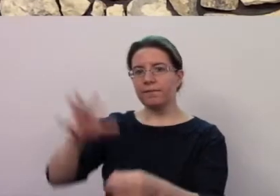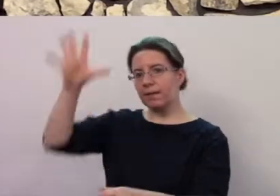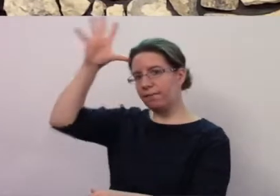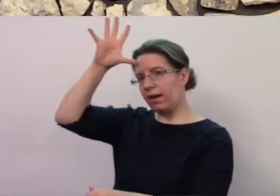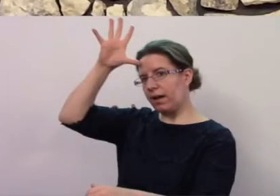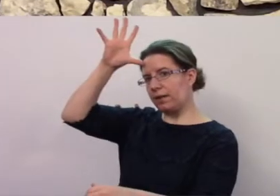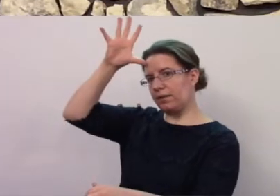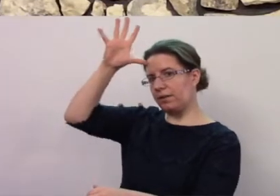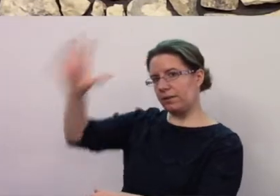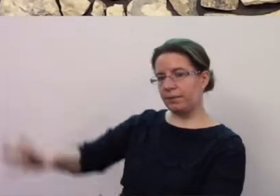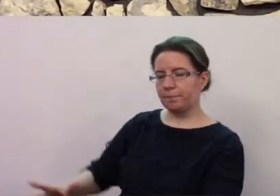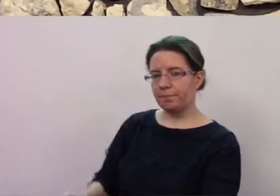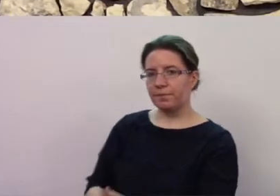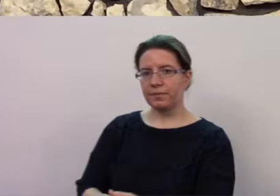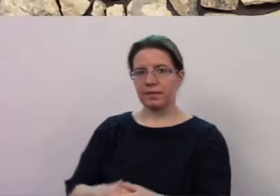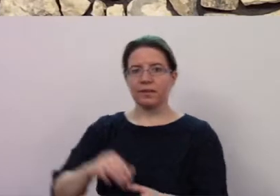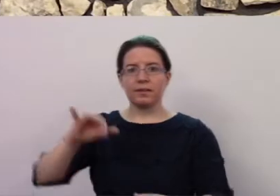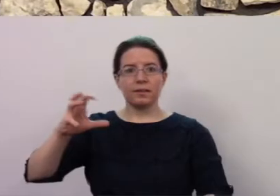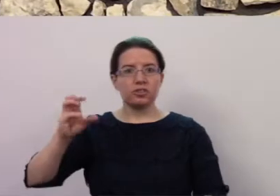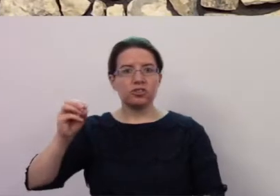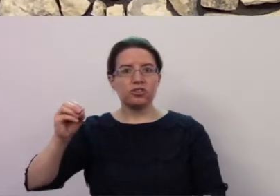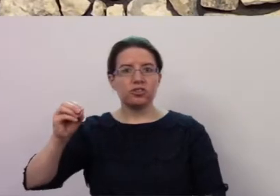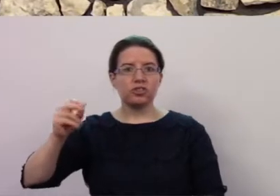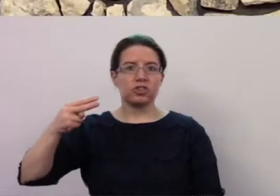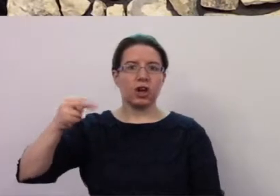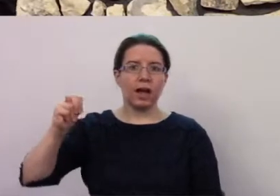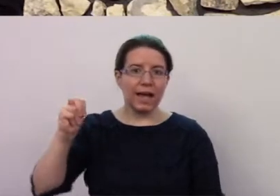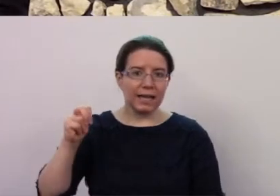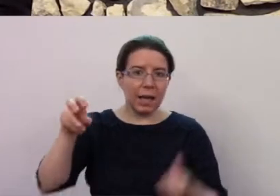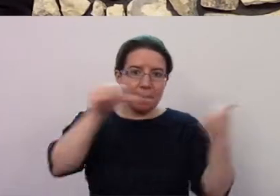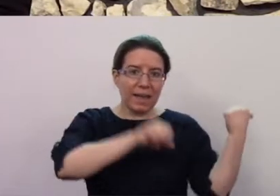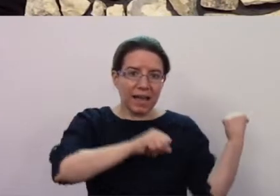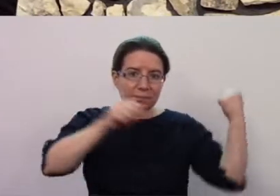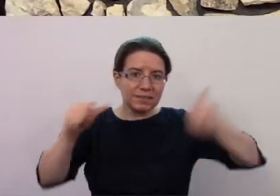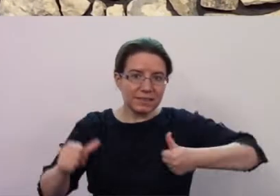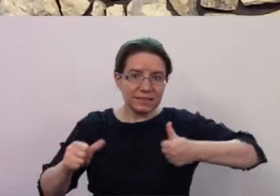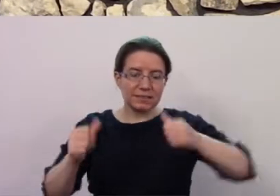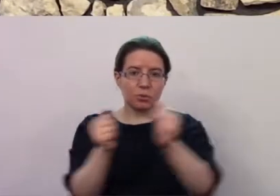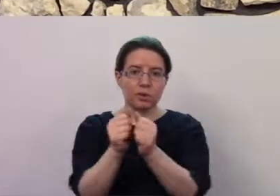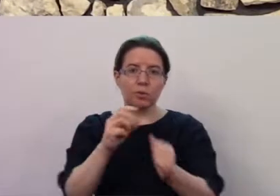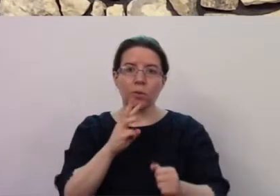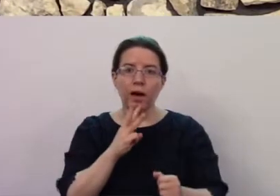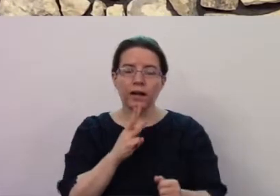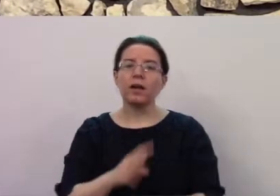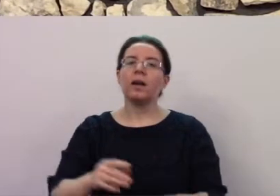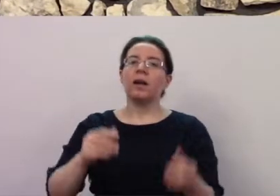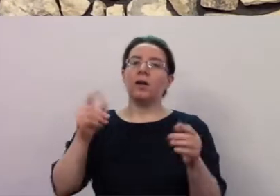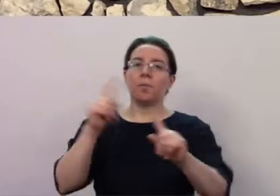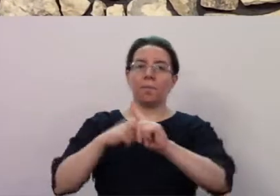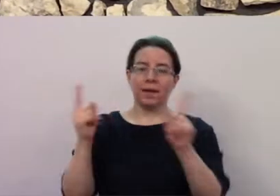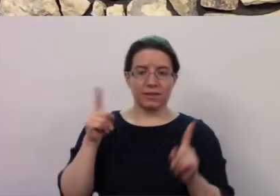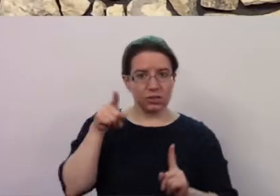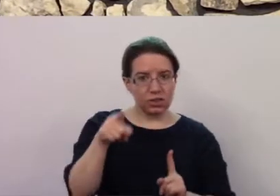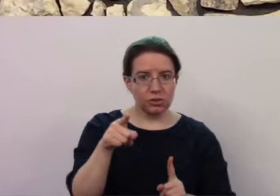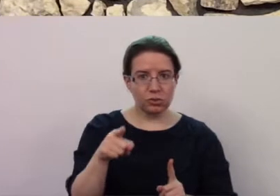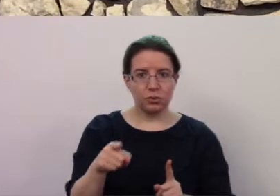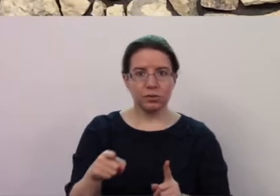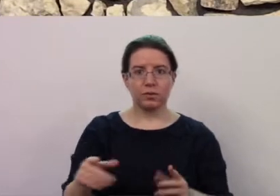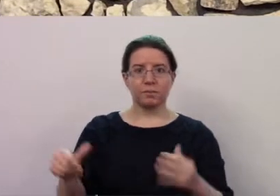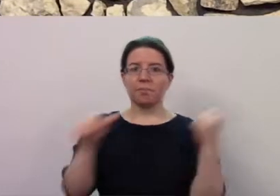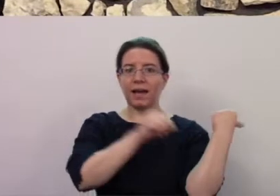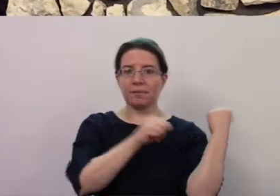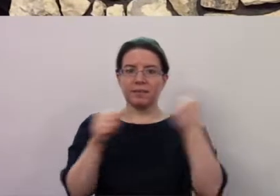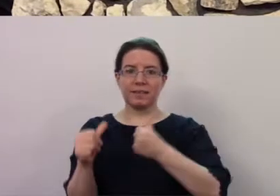Father. Which saith he, ye have heard of me. Uh-huh. For John truly baptized with water, but you shall be